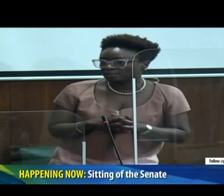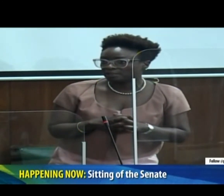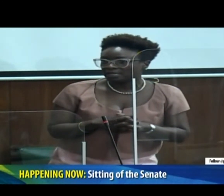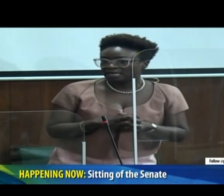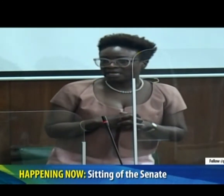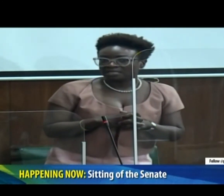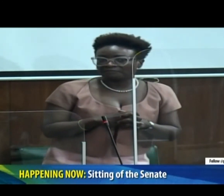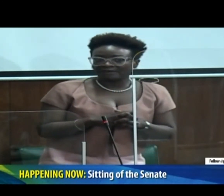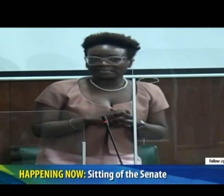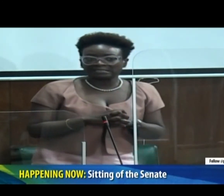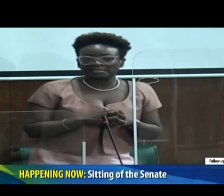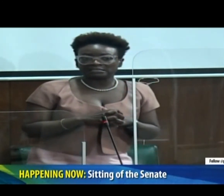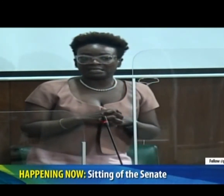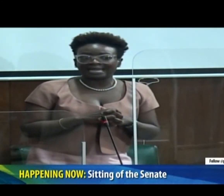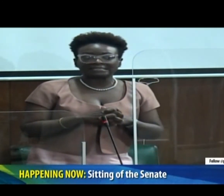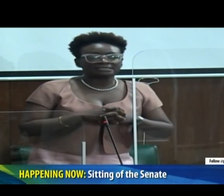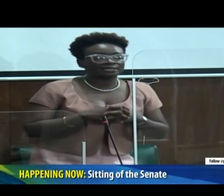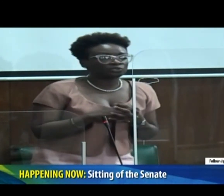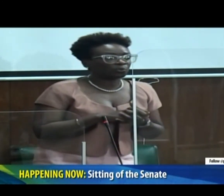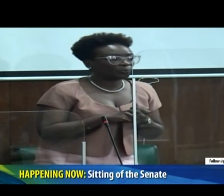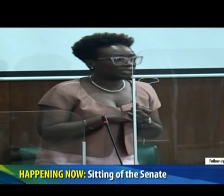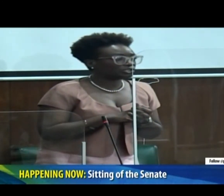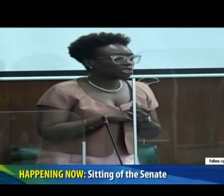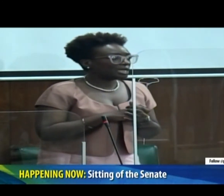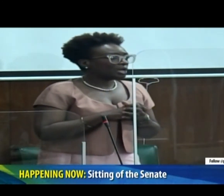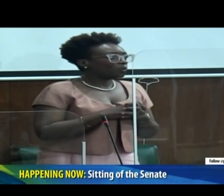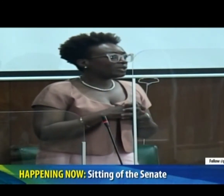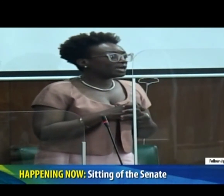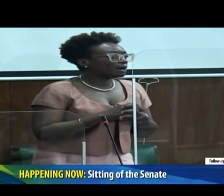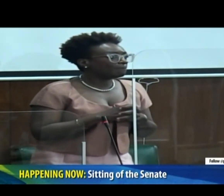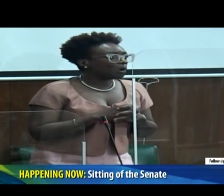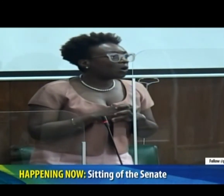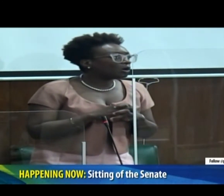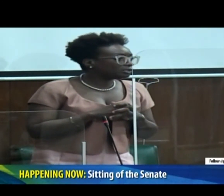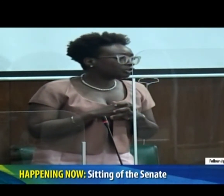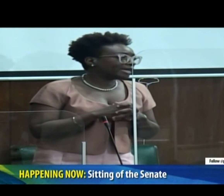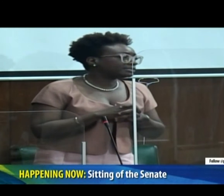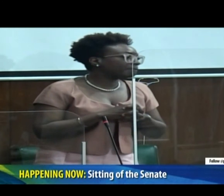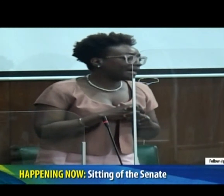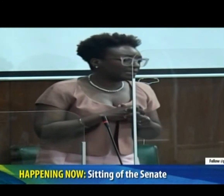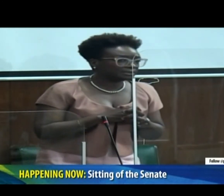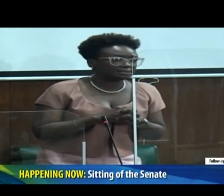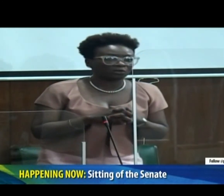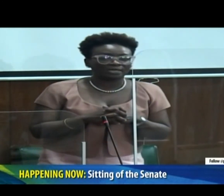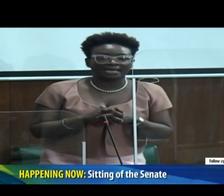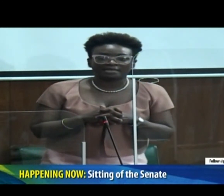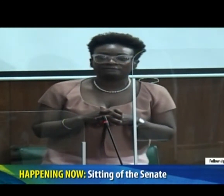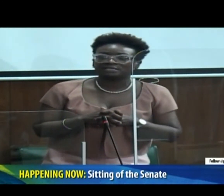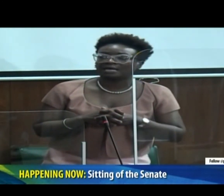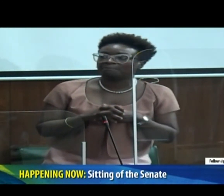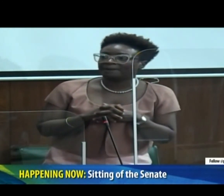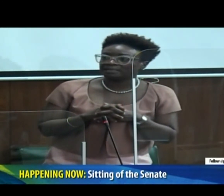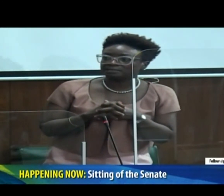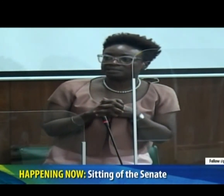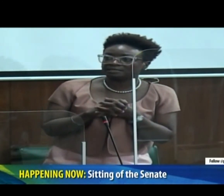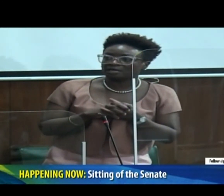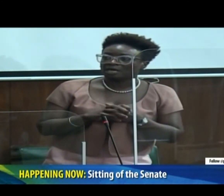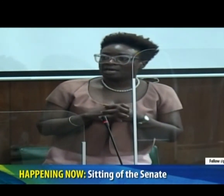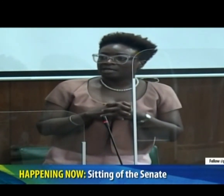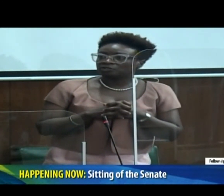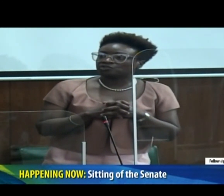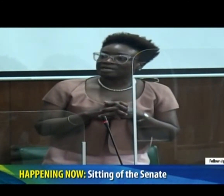COVID. The fact is the extent to which we are all trying to balance our lives and balance